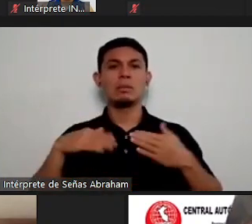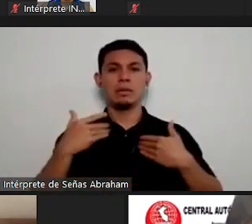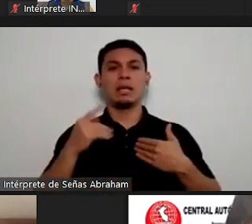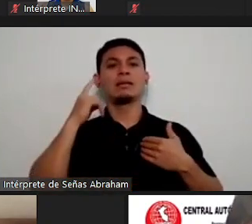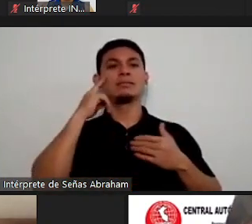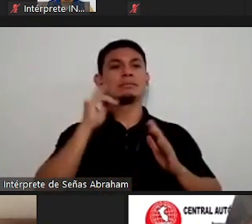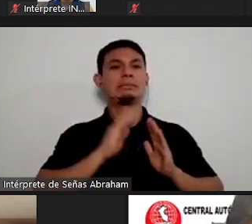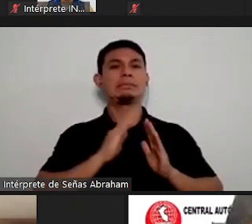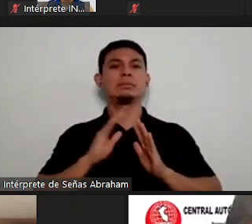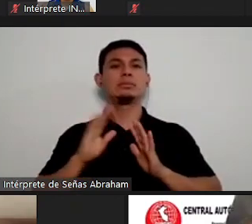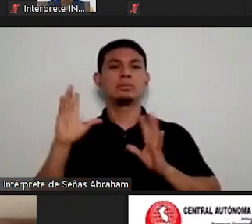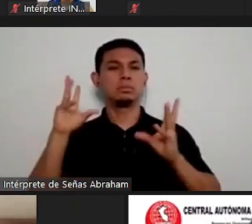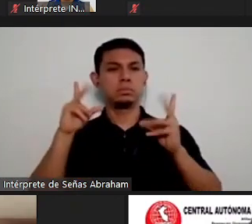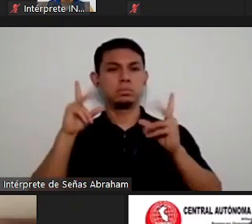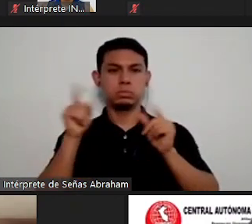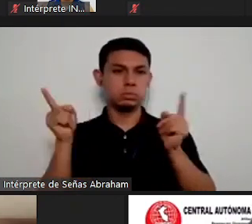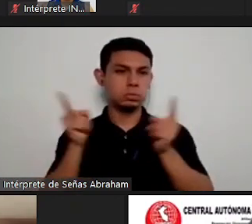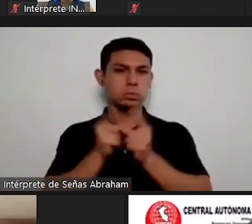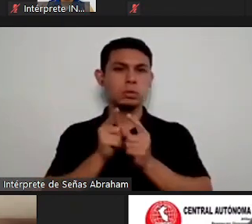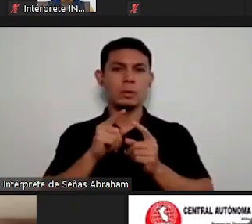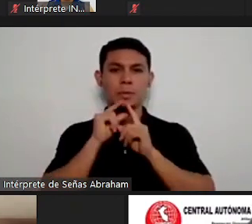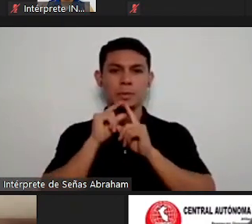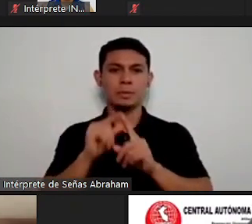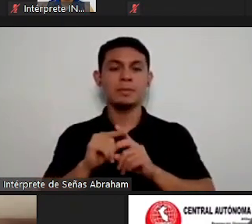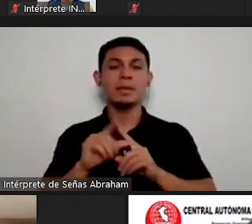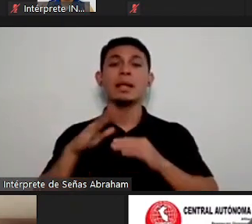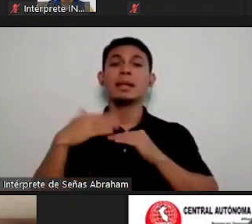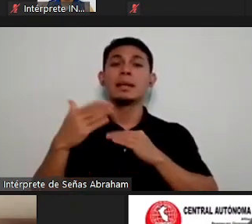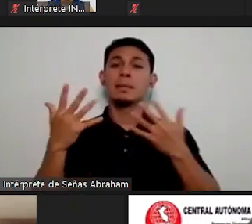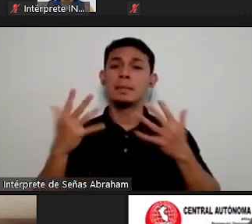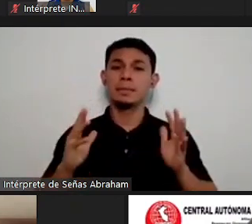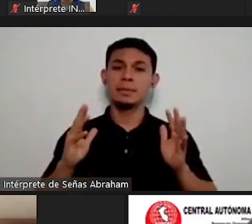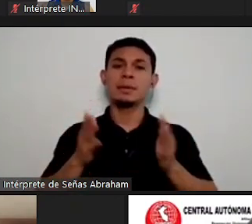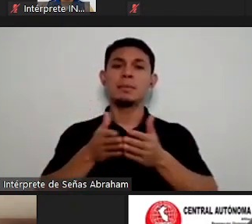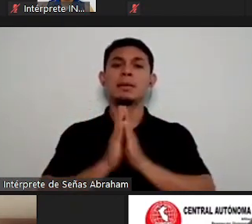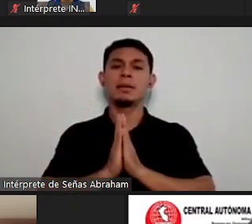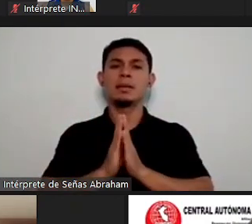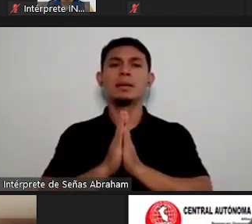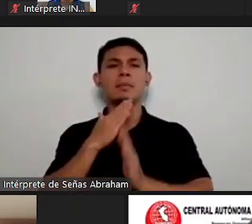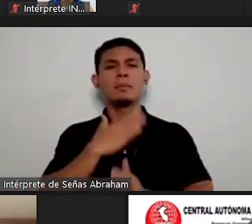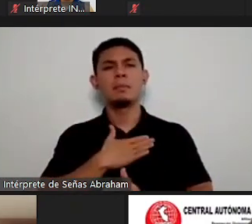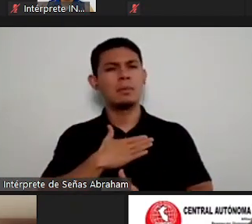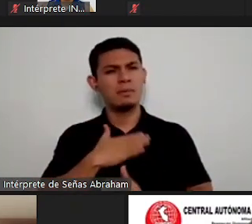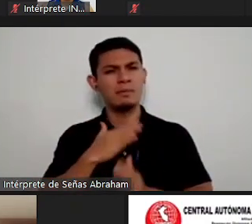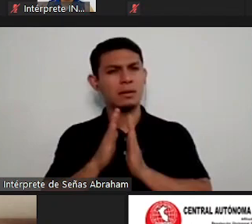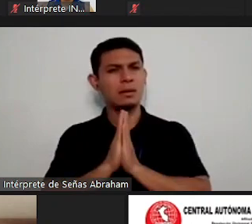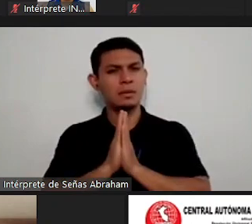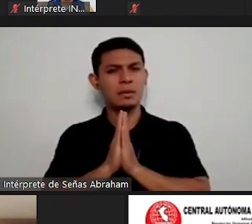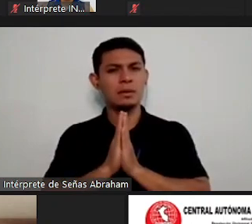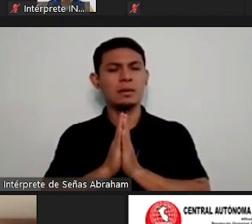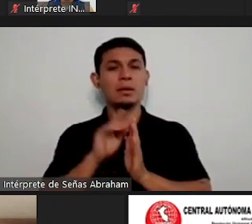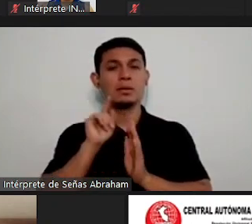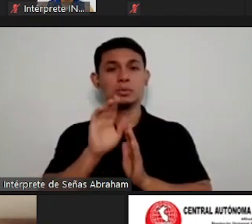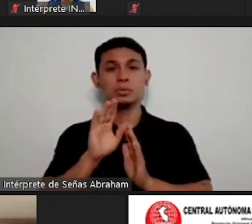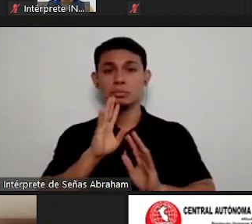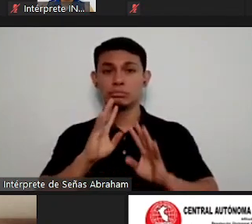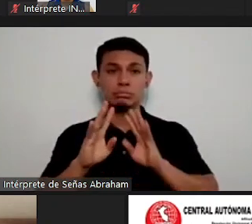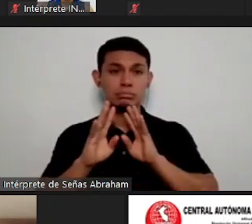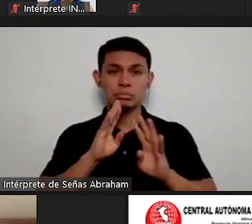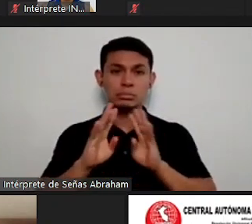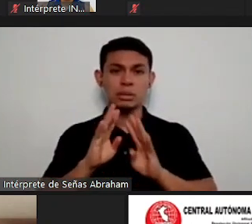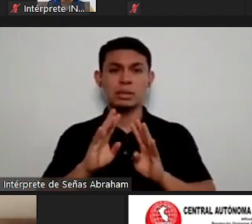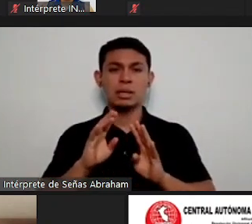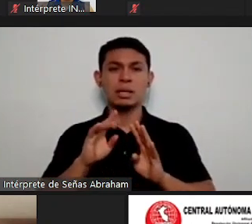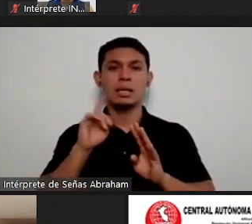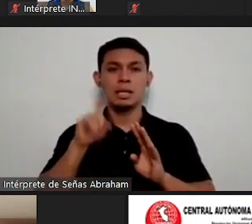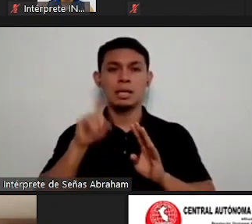time so you can finish it during end time and after that to request have intervention to